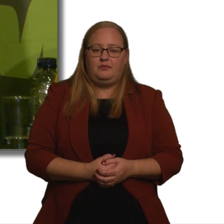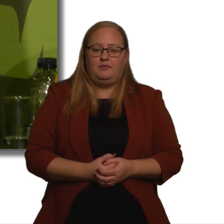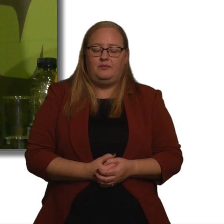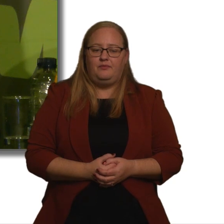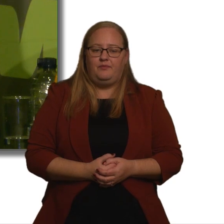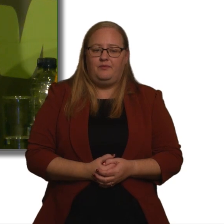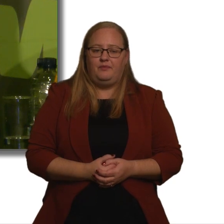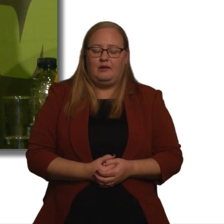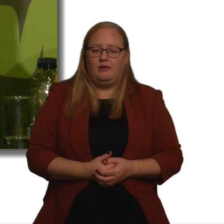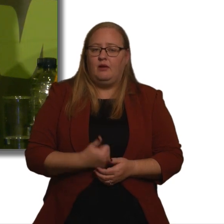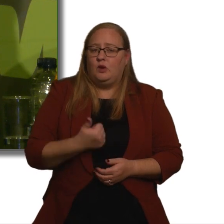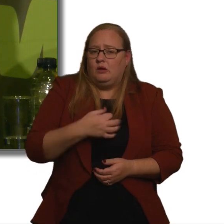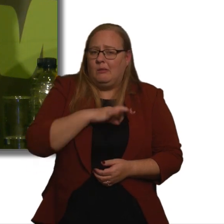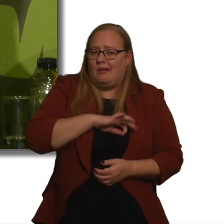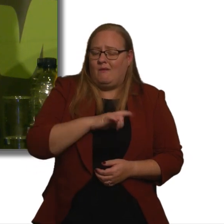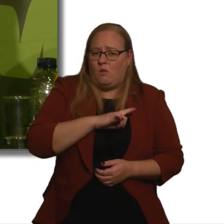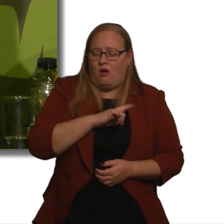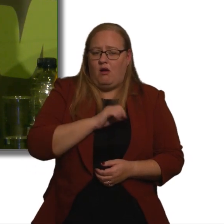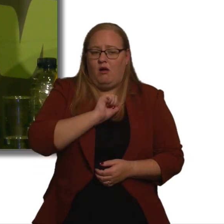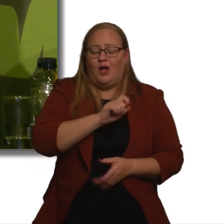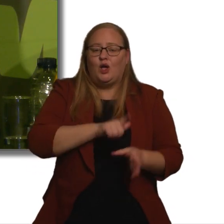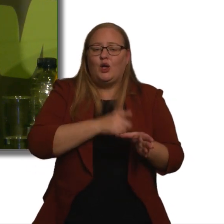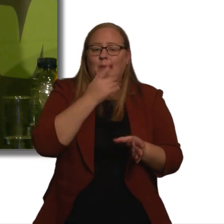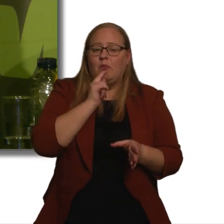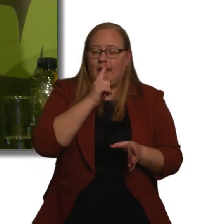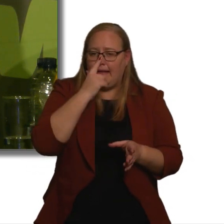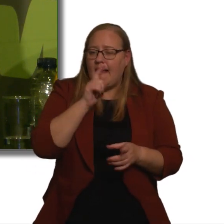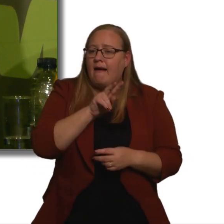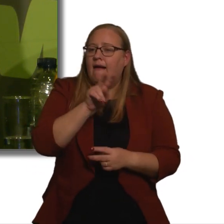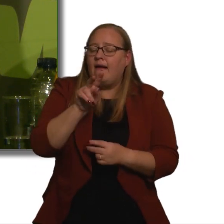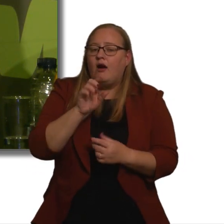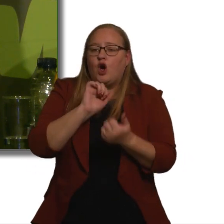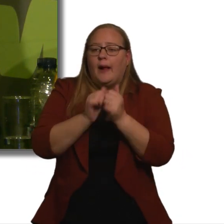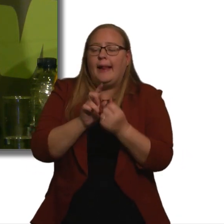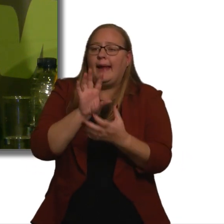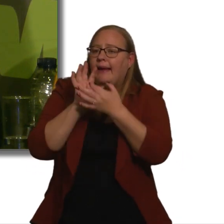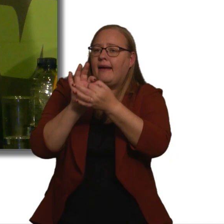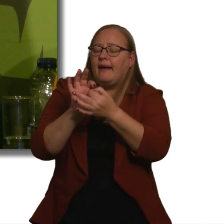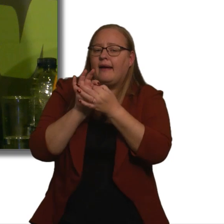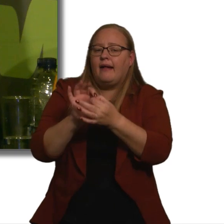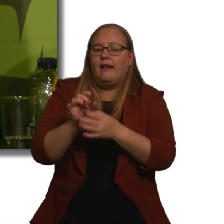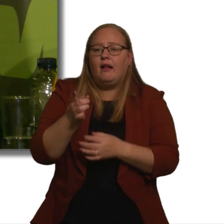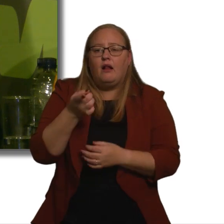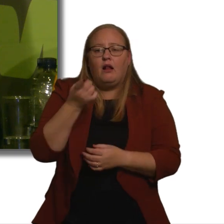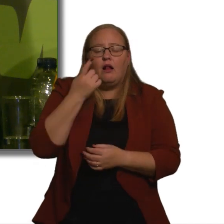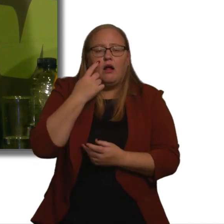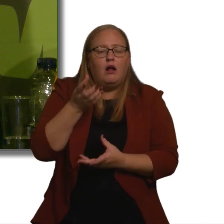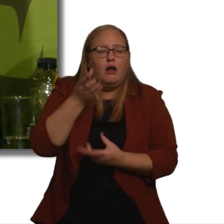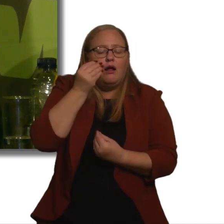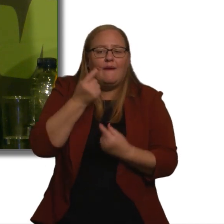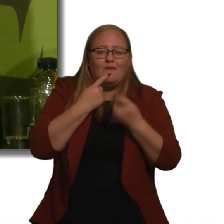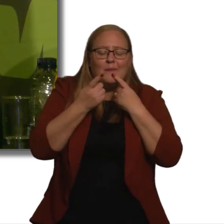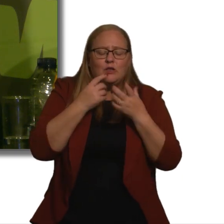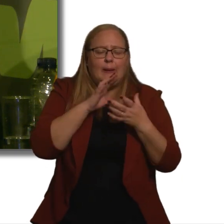young people are able to engage with our colleagues and hear about some of the hideous things that are going on around crime